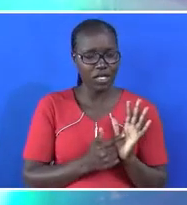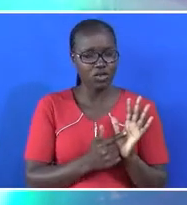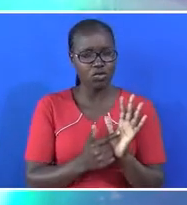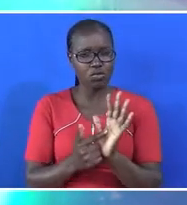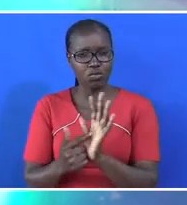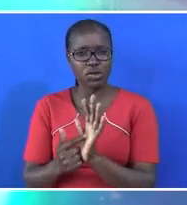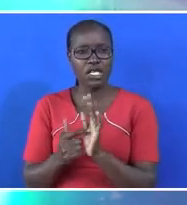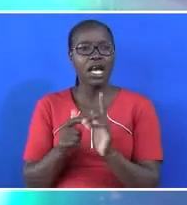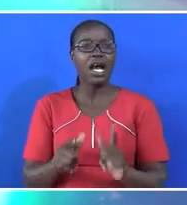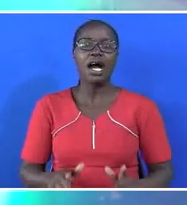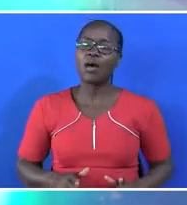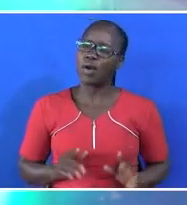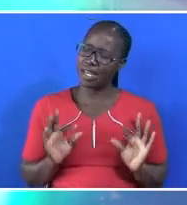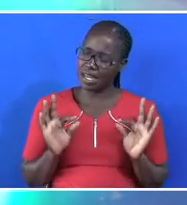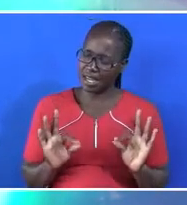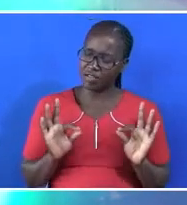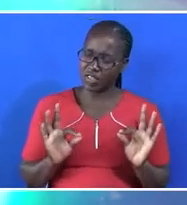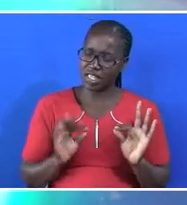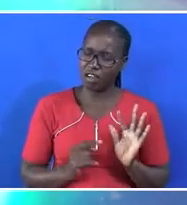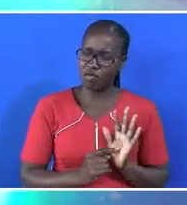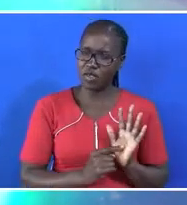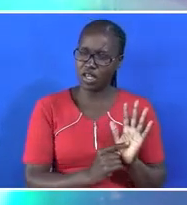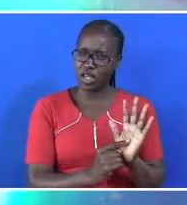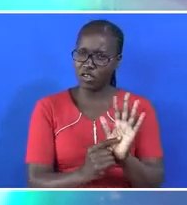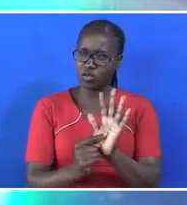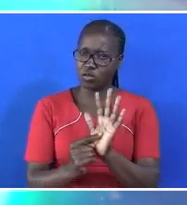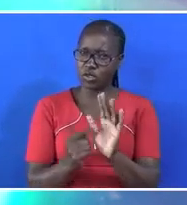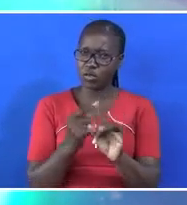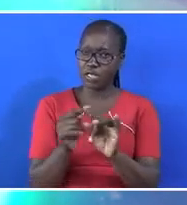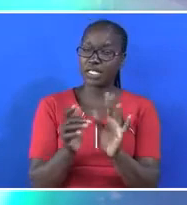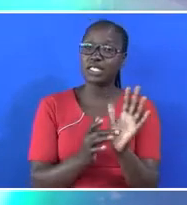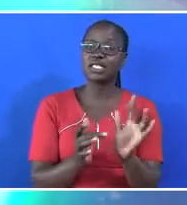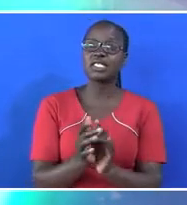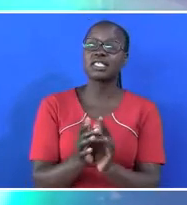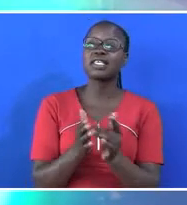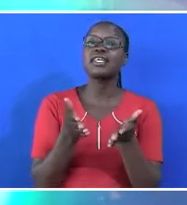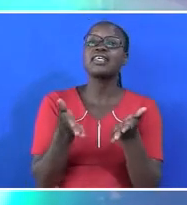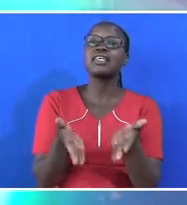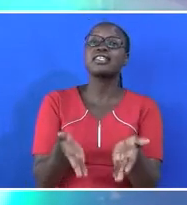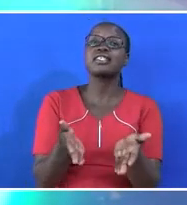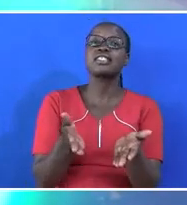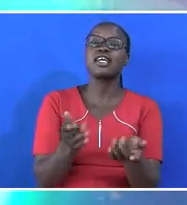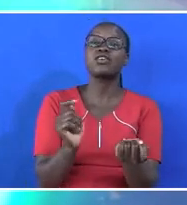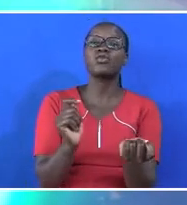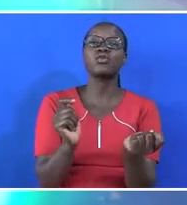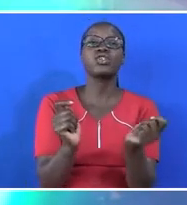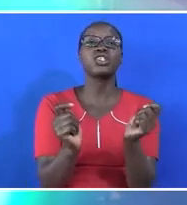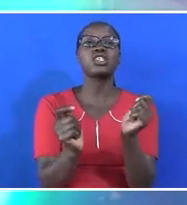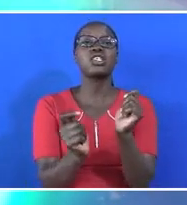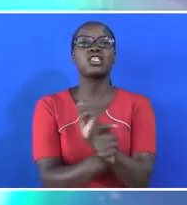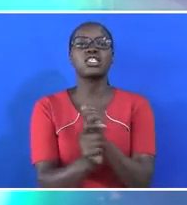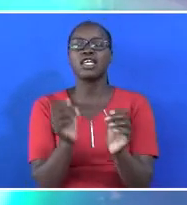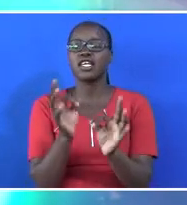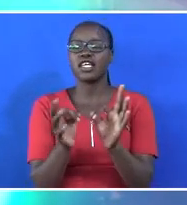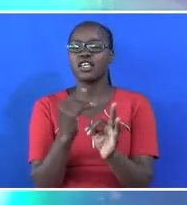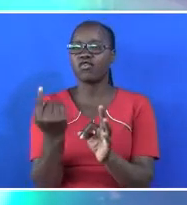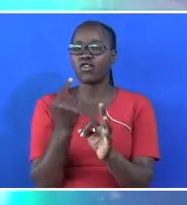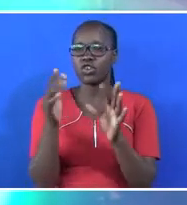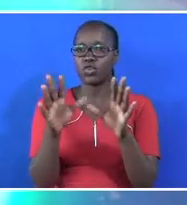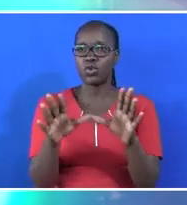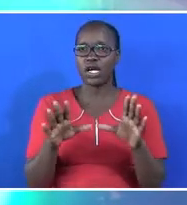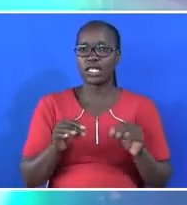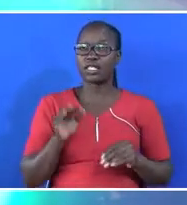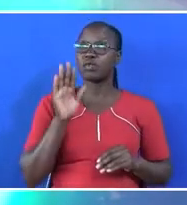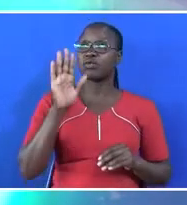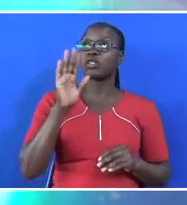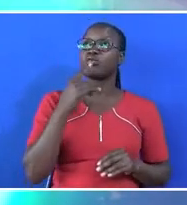Our lifestyles have been exposed. But Jesus is here to remedy that, if only you would accept him. And so